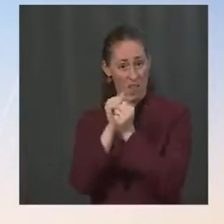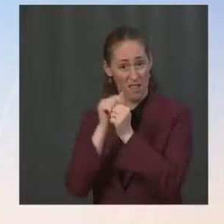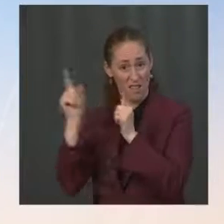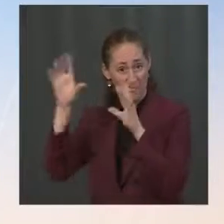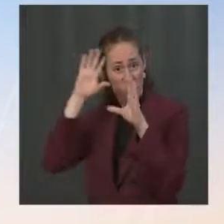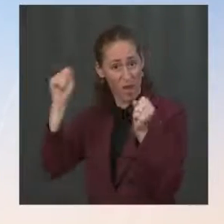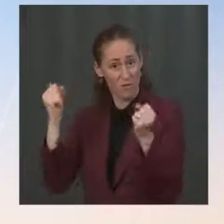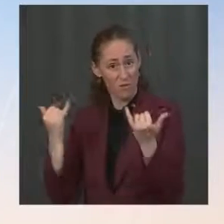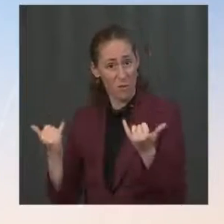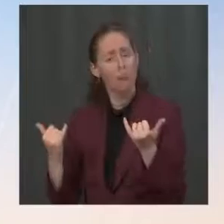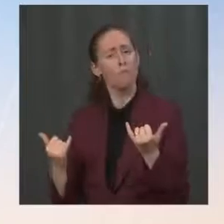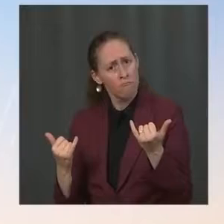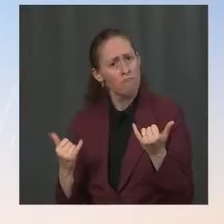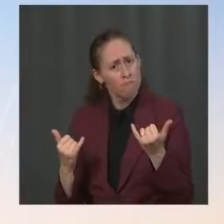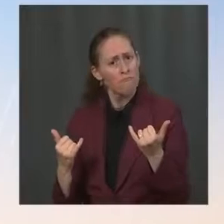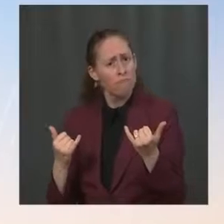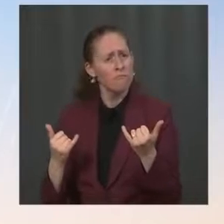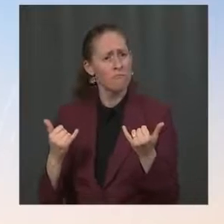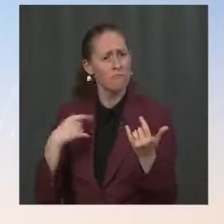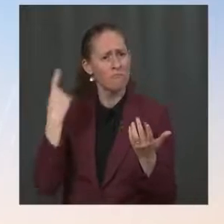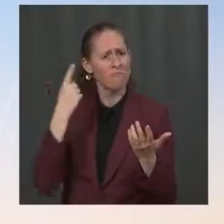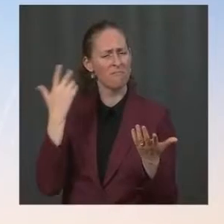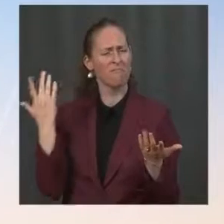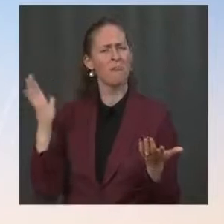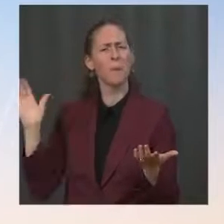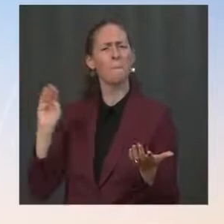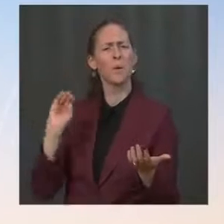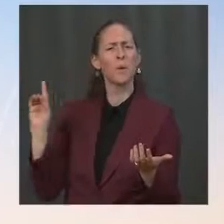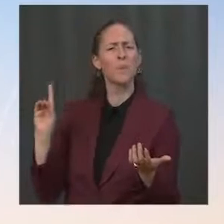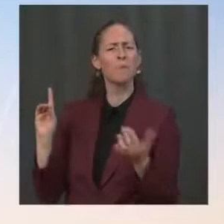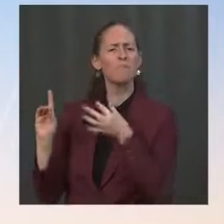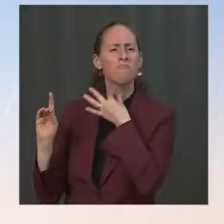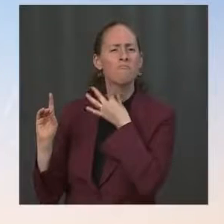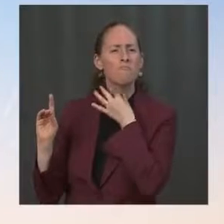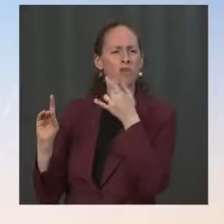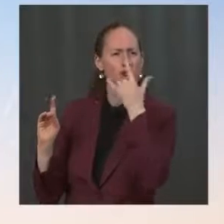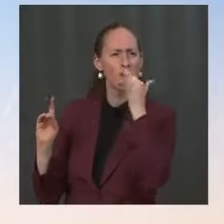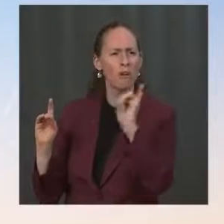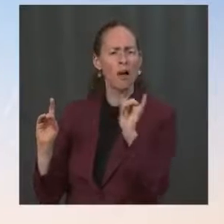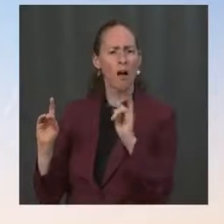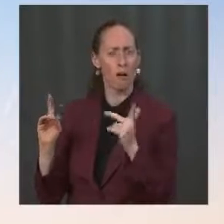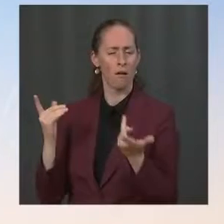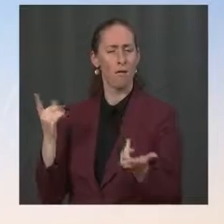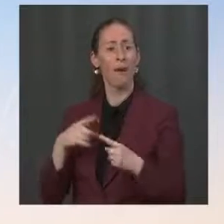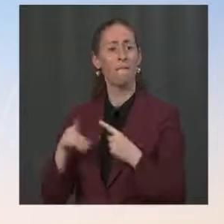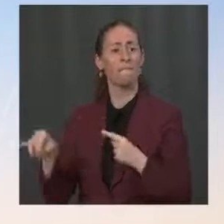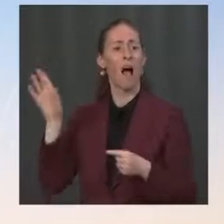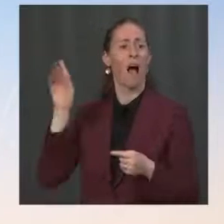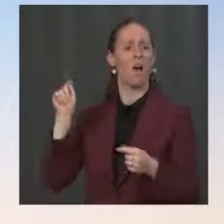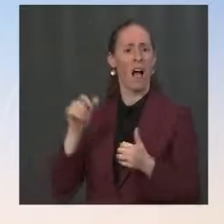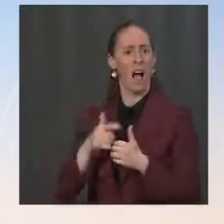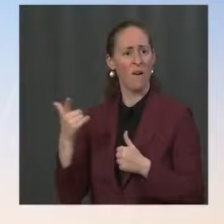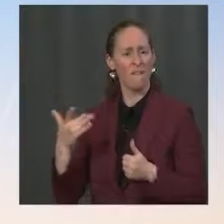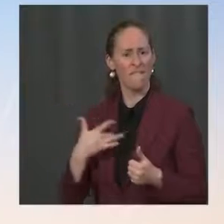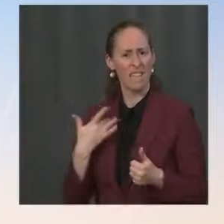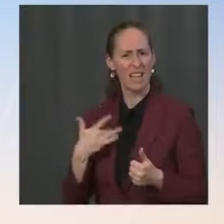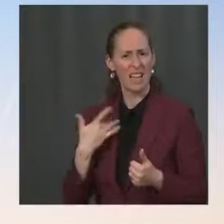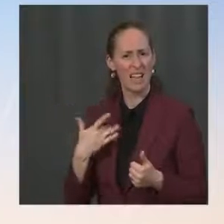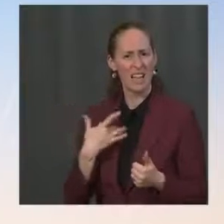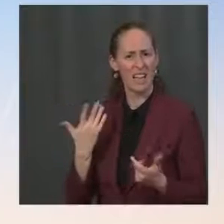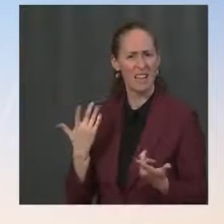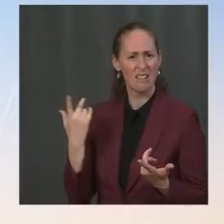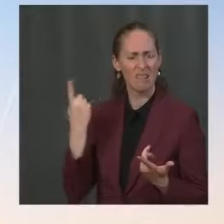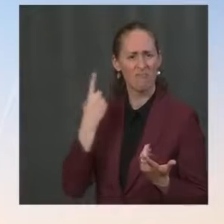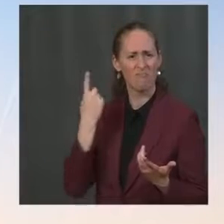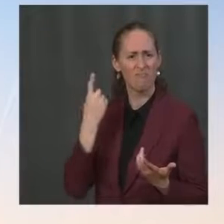how was he? How was his mood? How was he in dealing with with the incoming information? How was he in asking